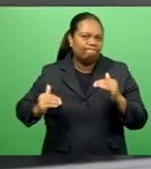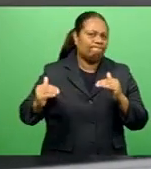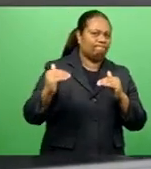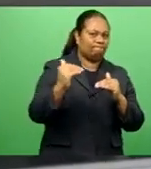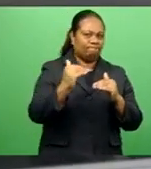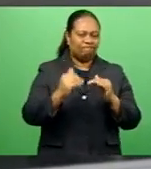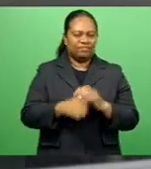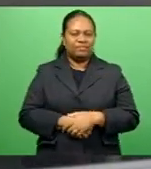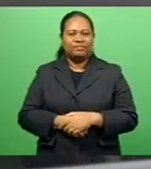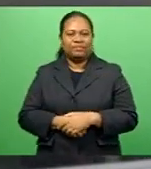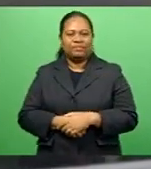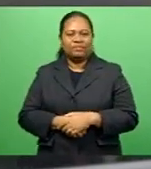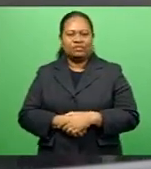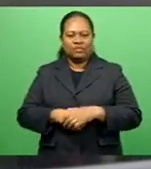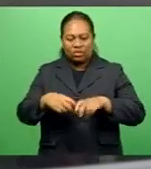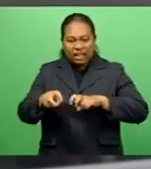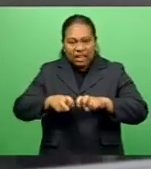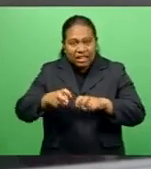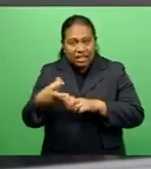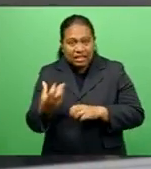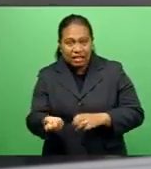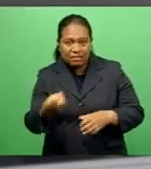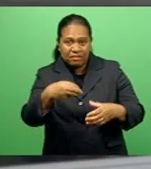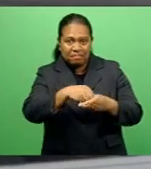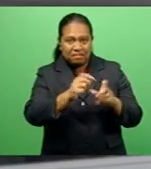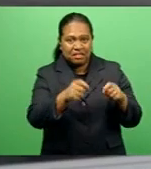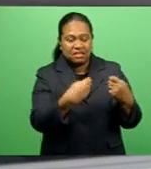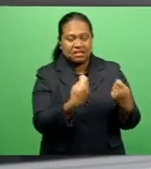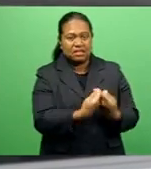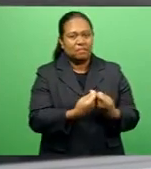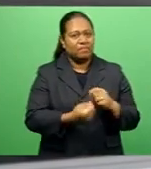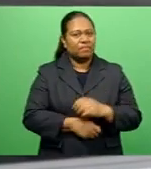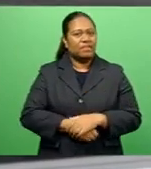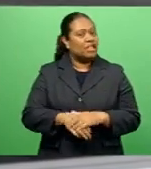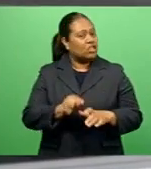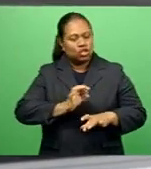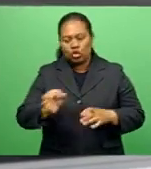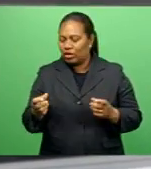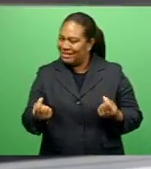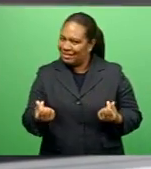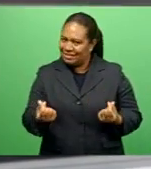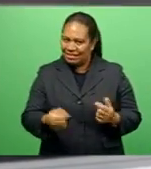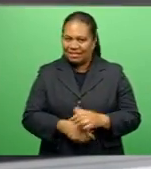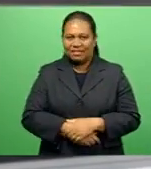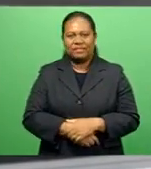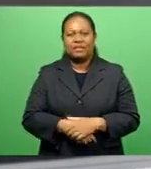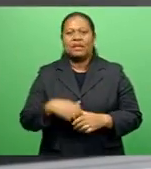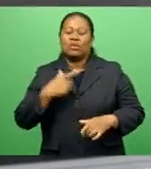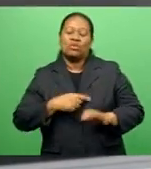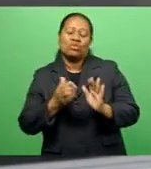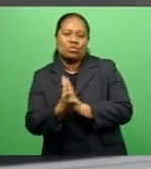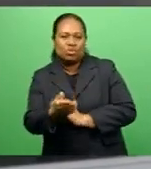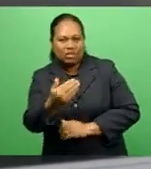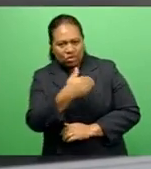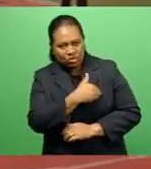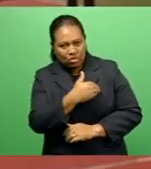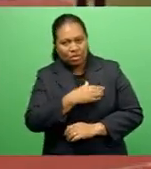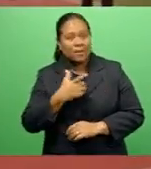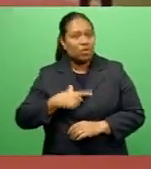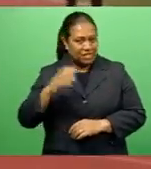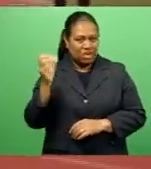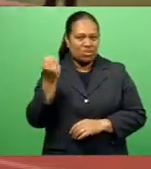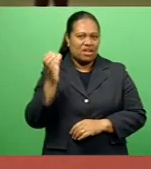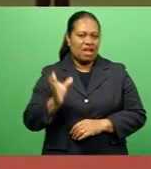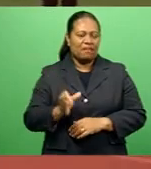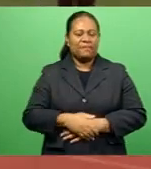And with the new bunch of athletes that we have, it's not going to be an easy task going into the zone as a defending gym.